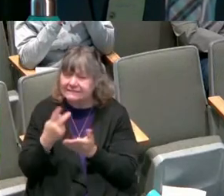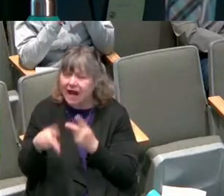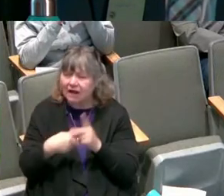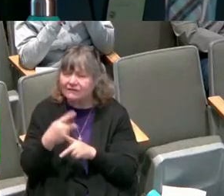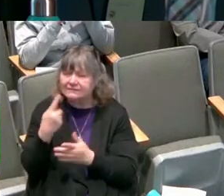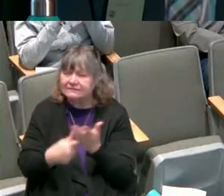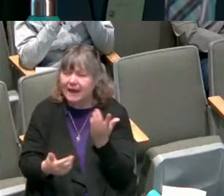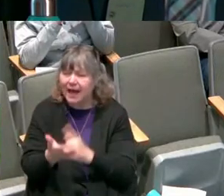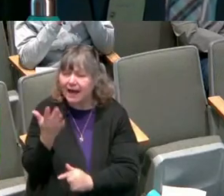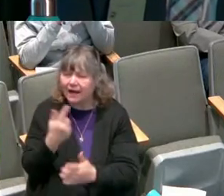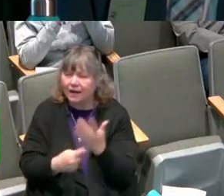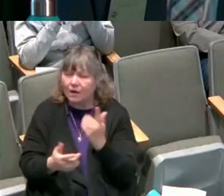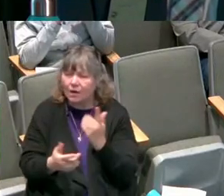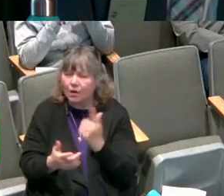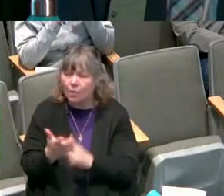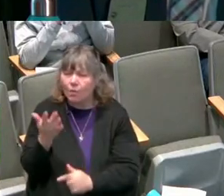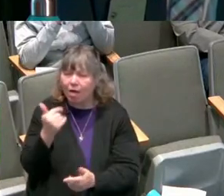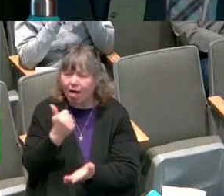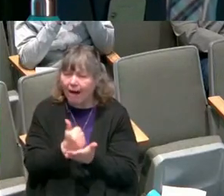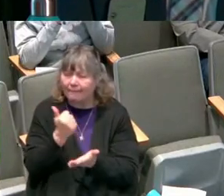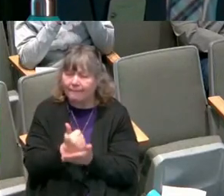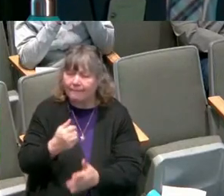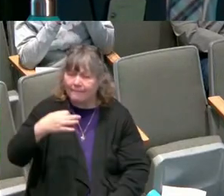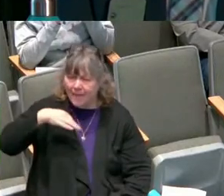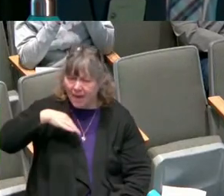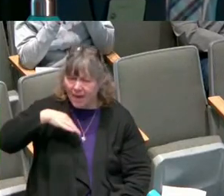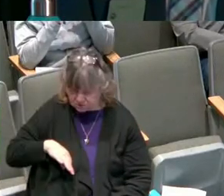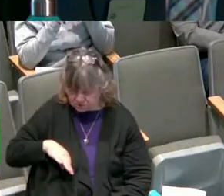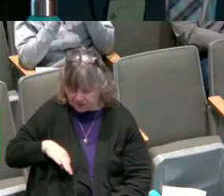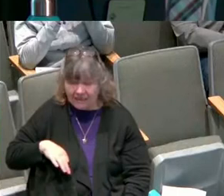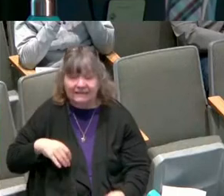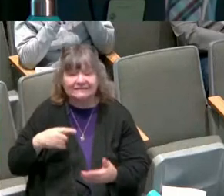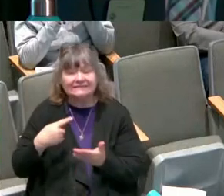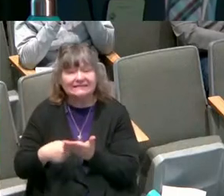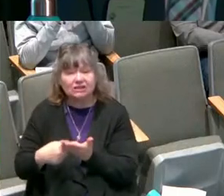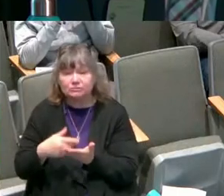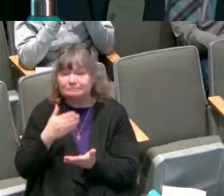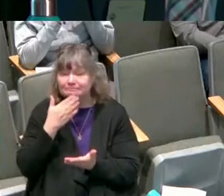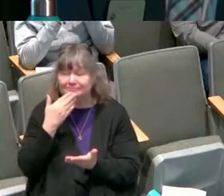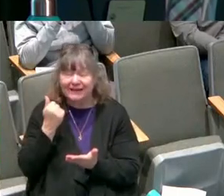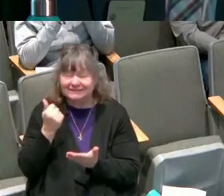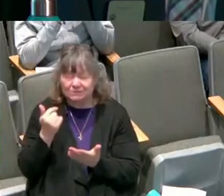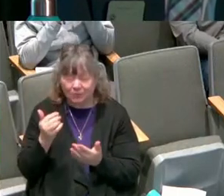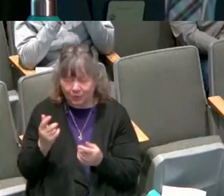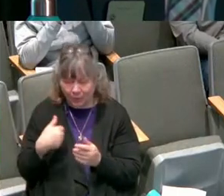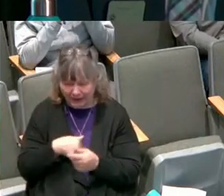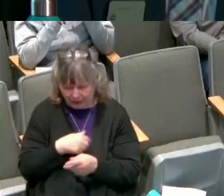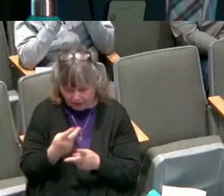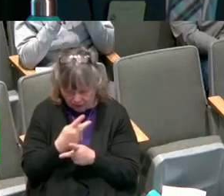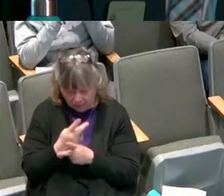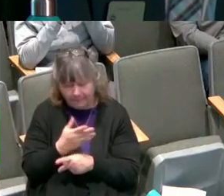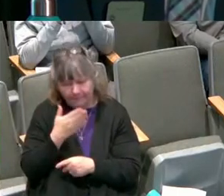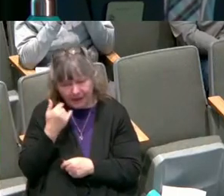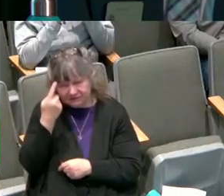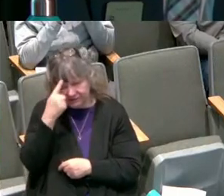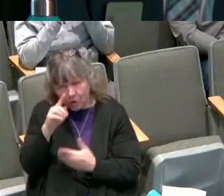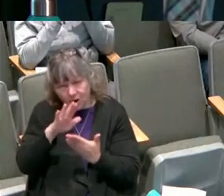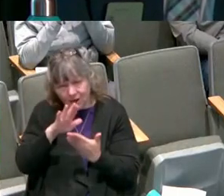us in discussion will result in the best course of action for Hopkinton